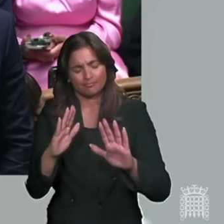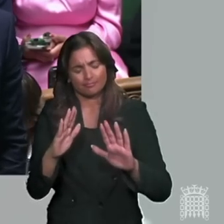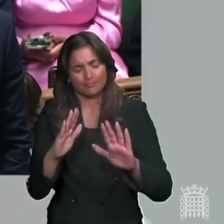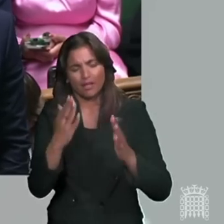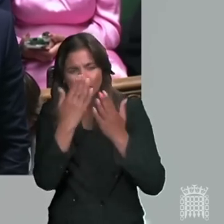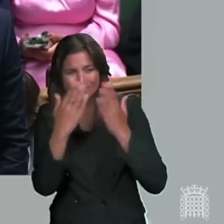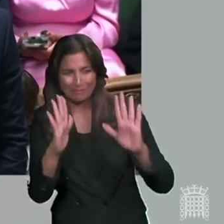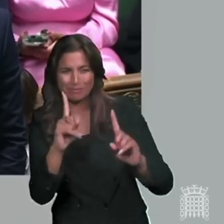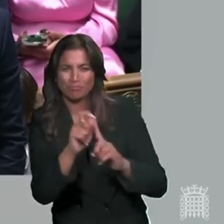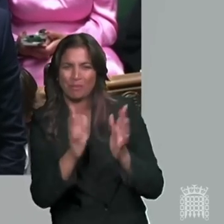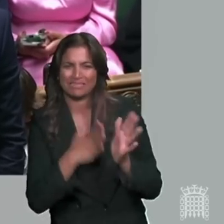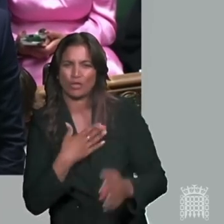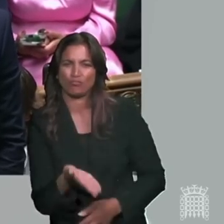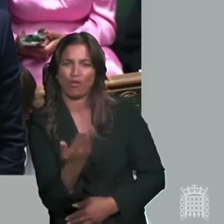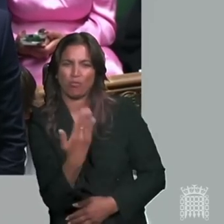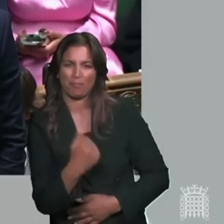There is